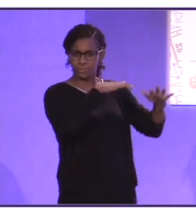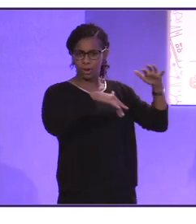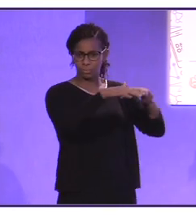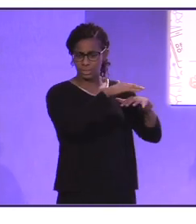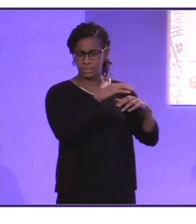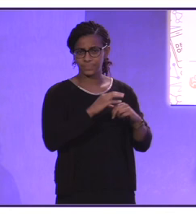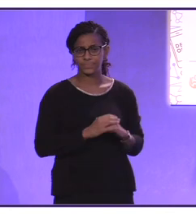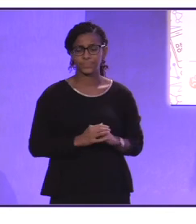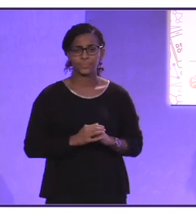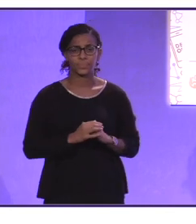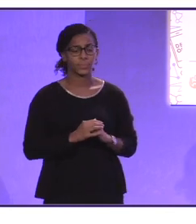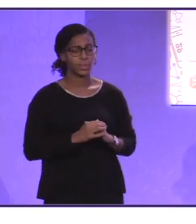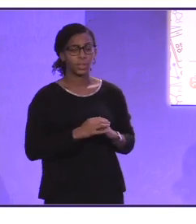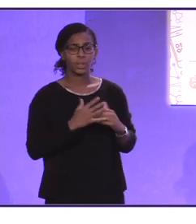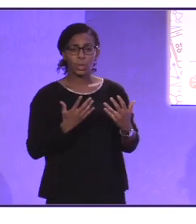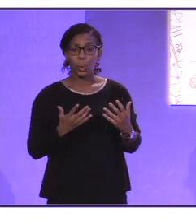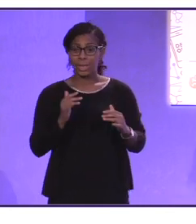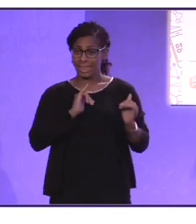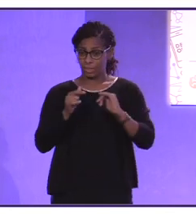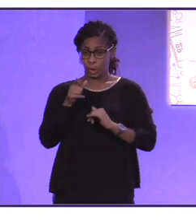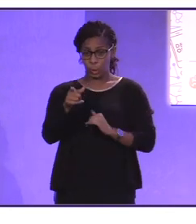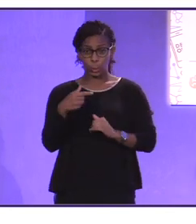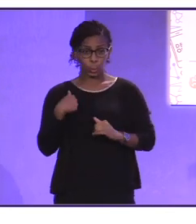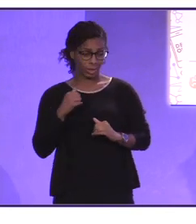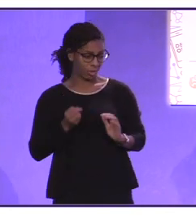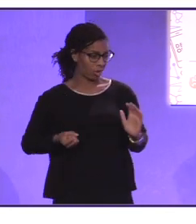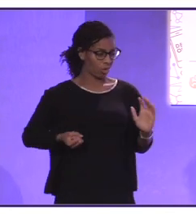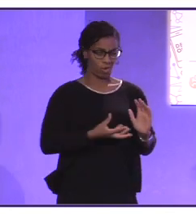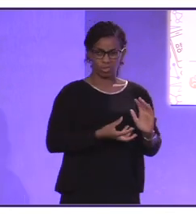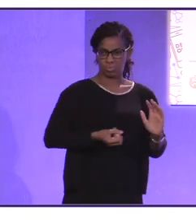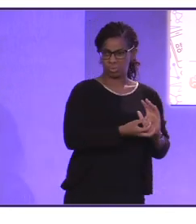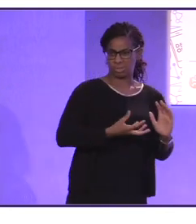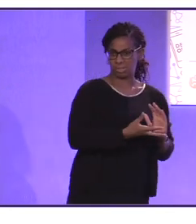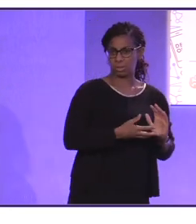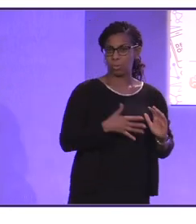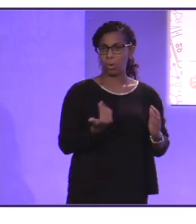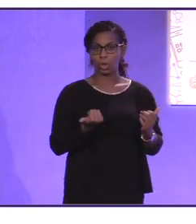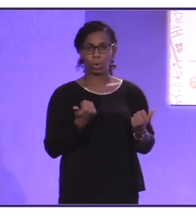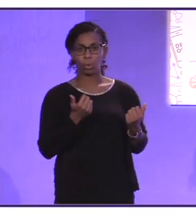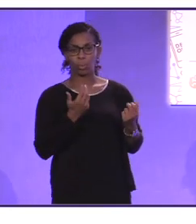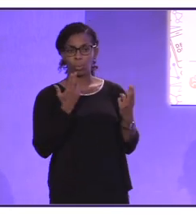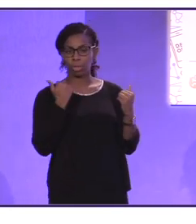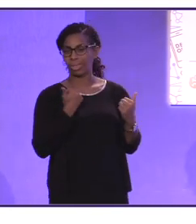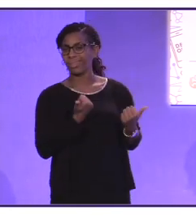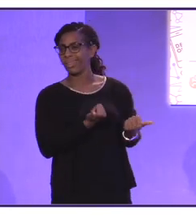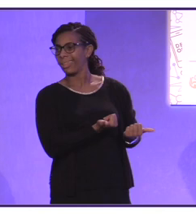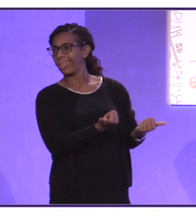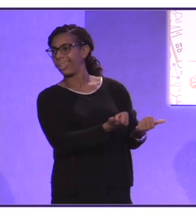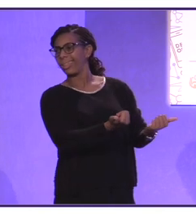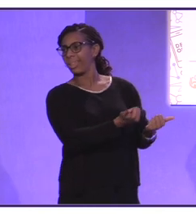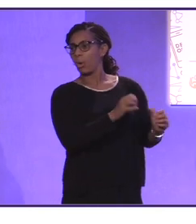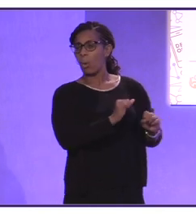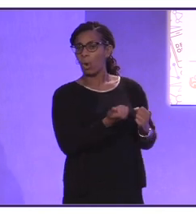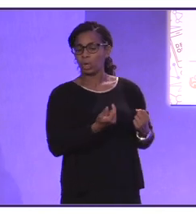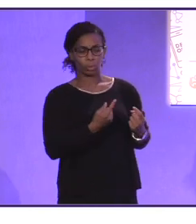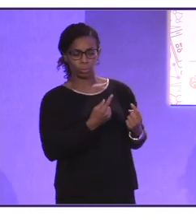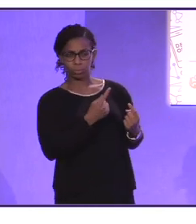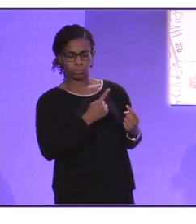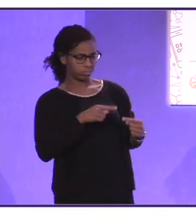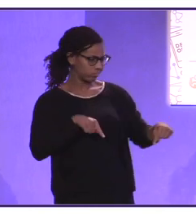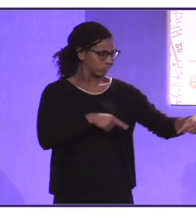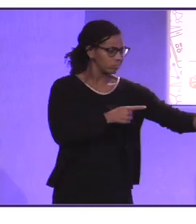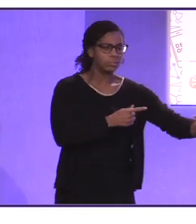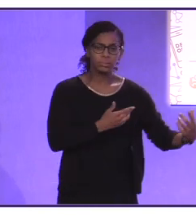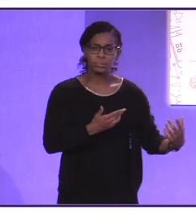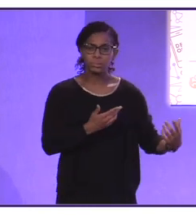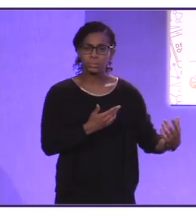either contribute to, be complicit with, or fight against toxic norms. I don't think it's a middle ground. I don't think there are any